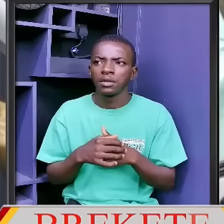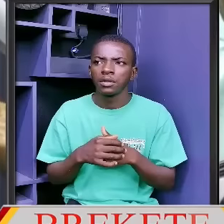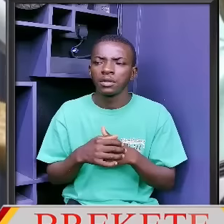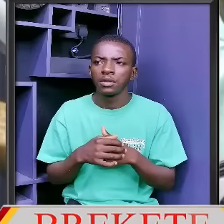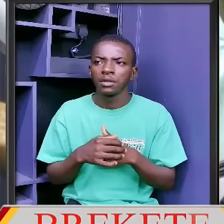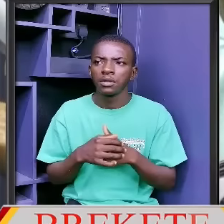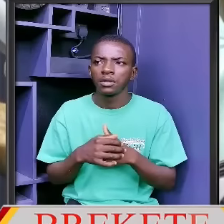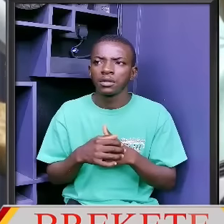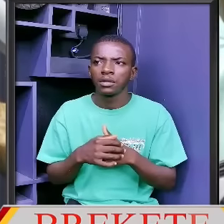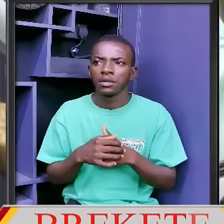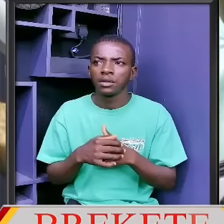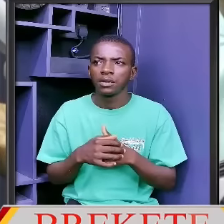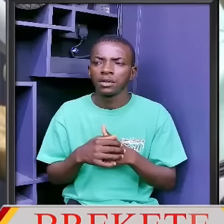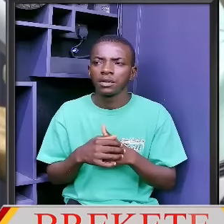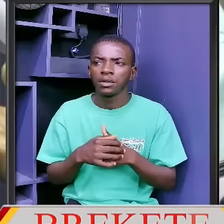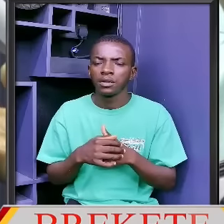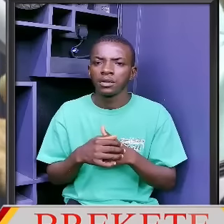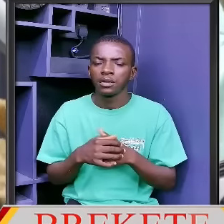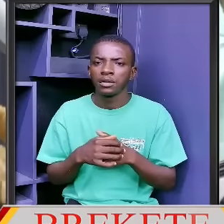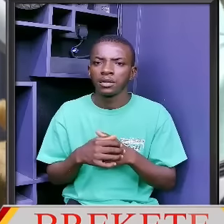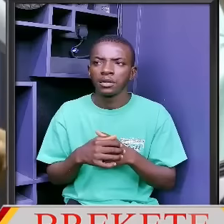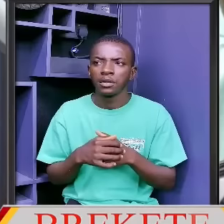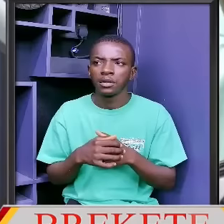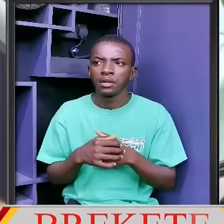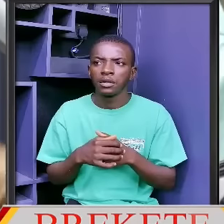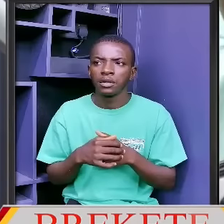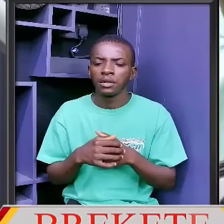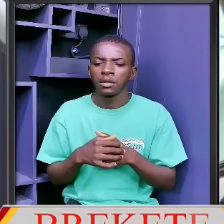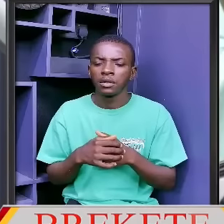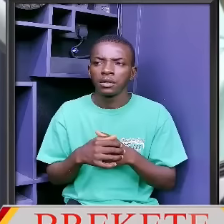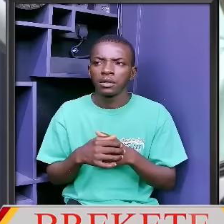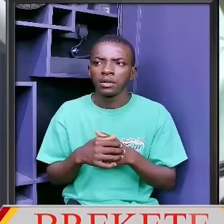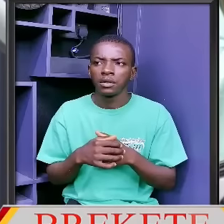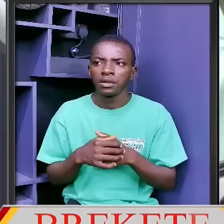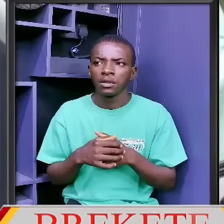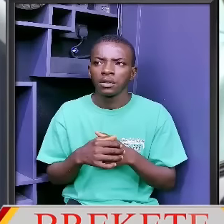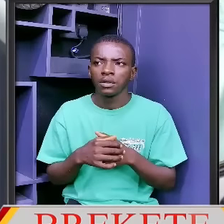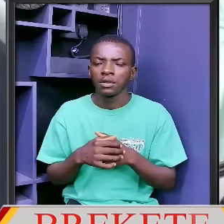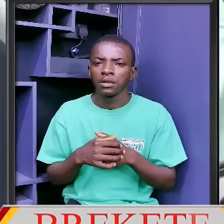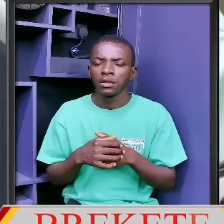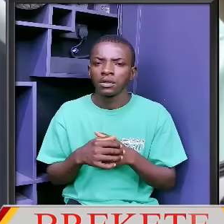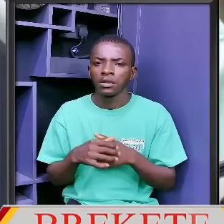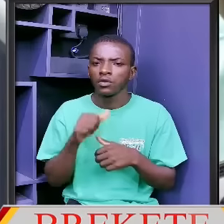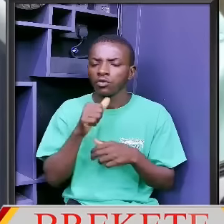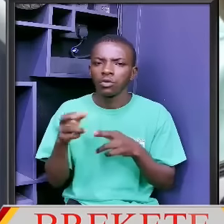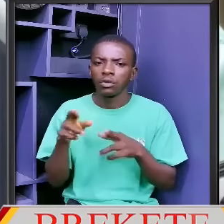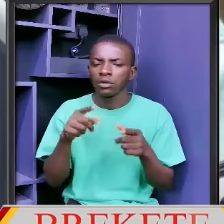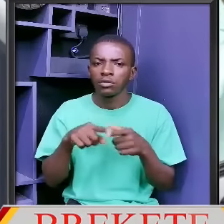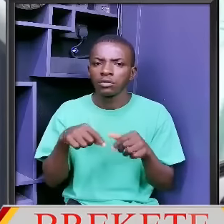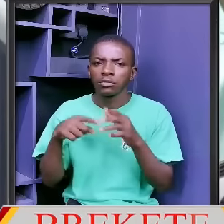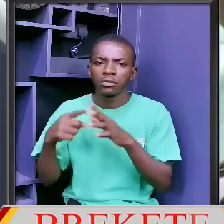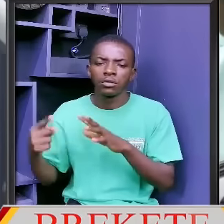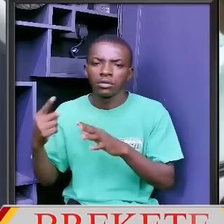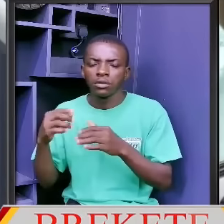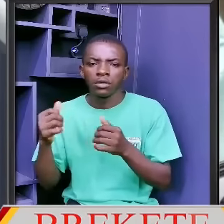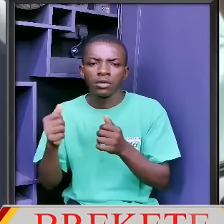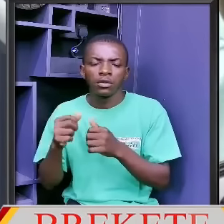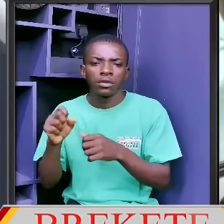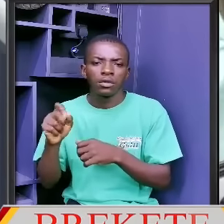can't predict, sir. Because you know, it should not tell you the story. What thing they worry you? If you are not ready to tell your story, leave my